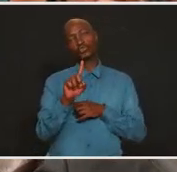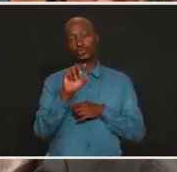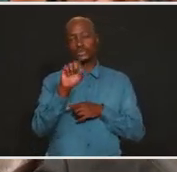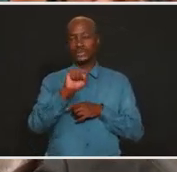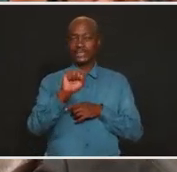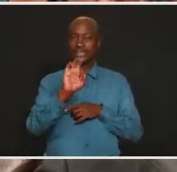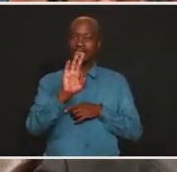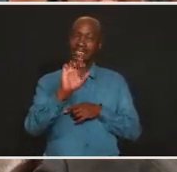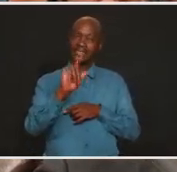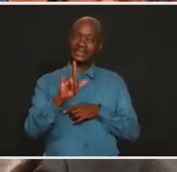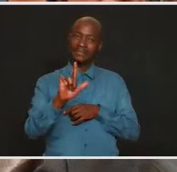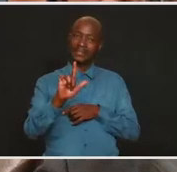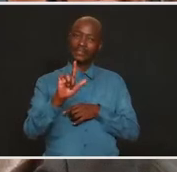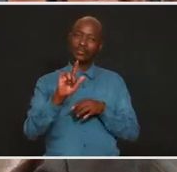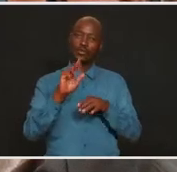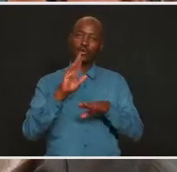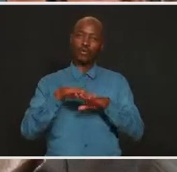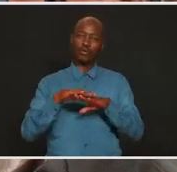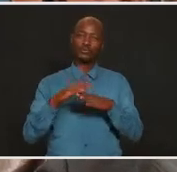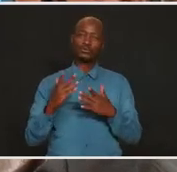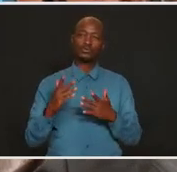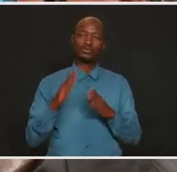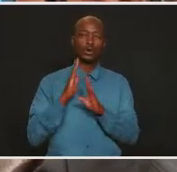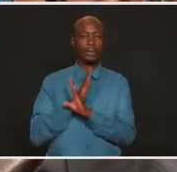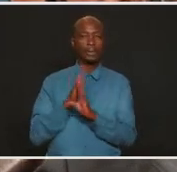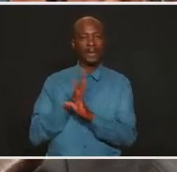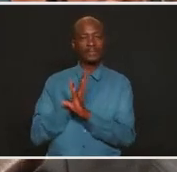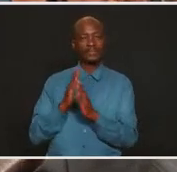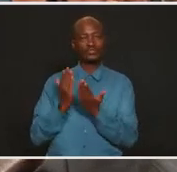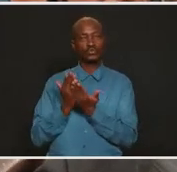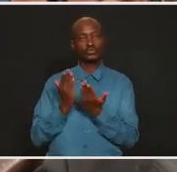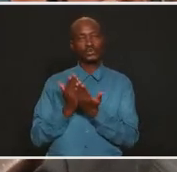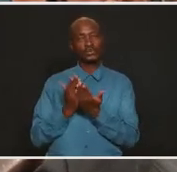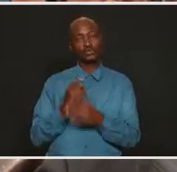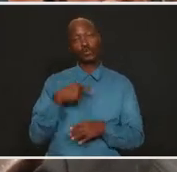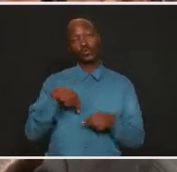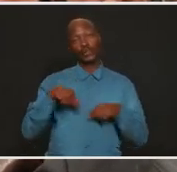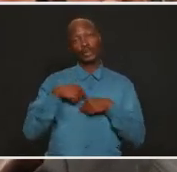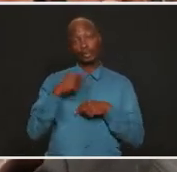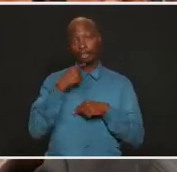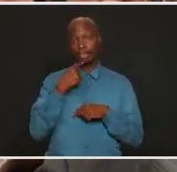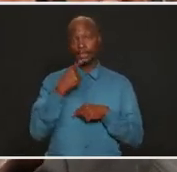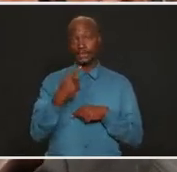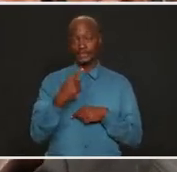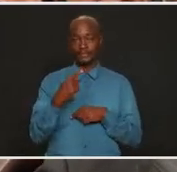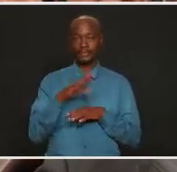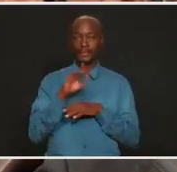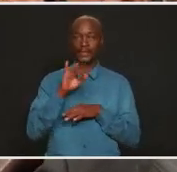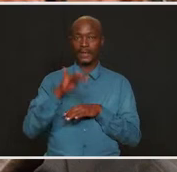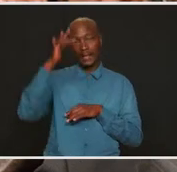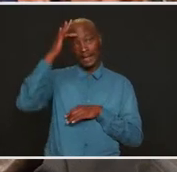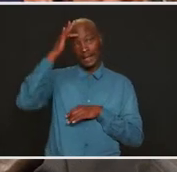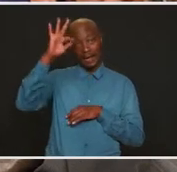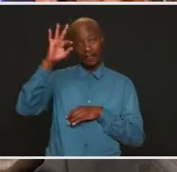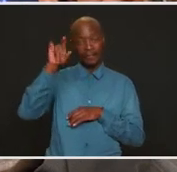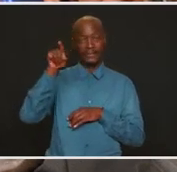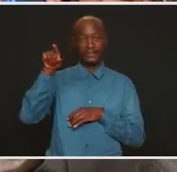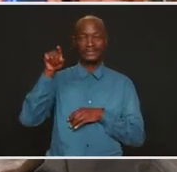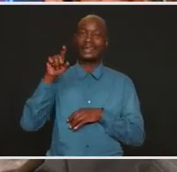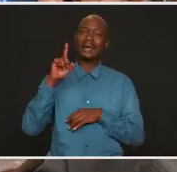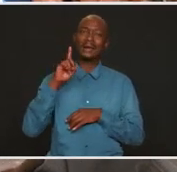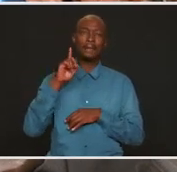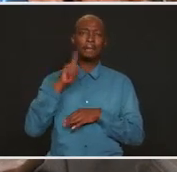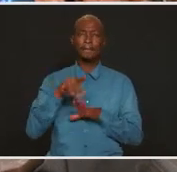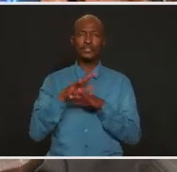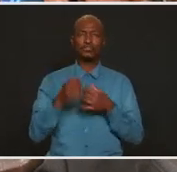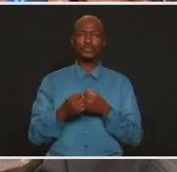37 on a private schooling we are saying that the government must